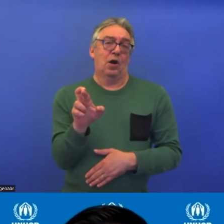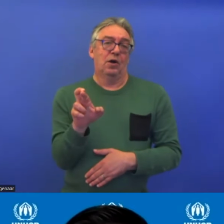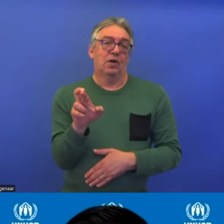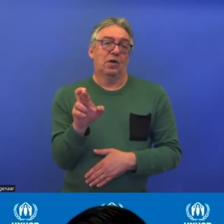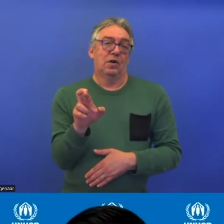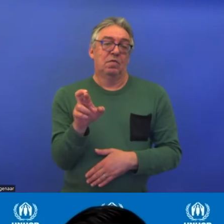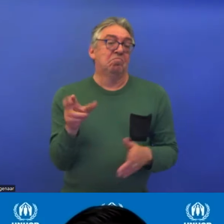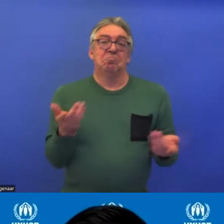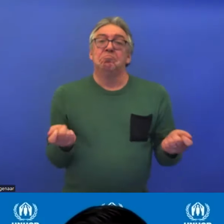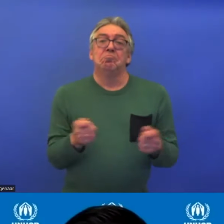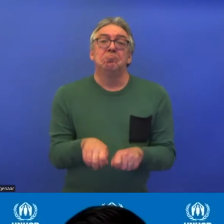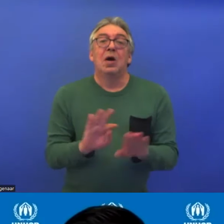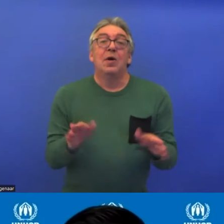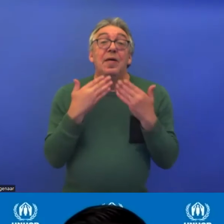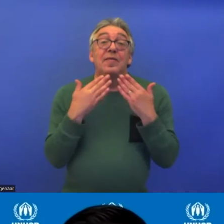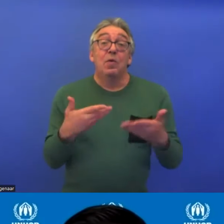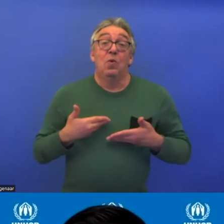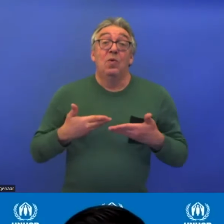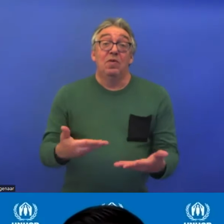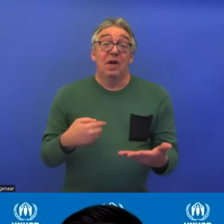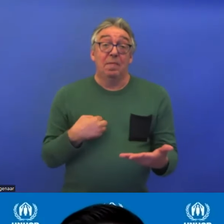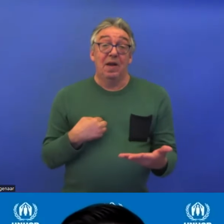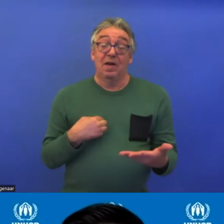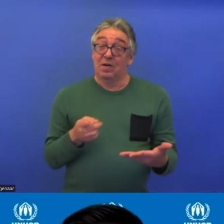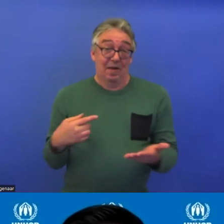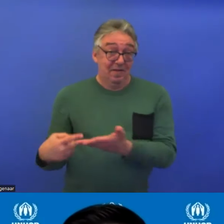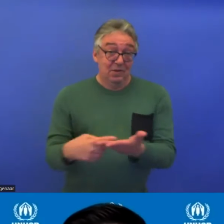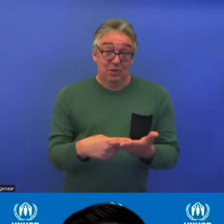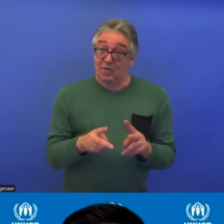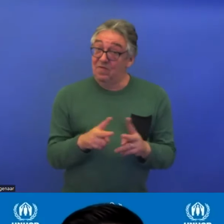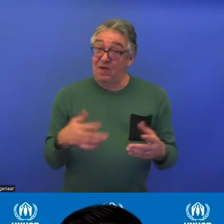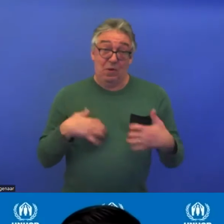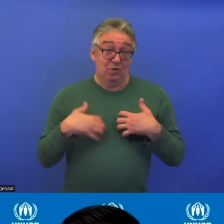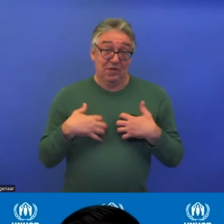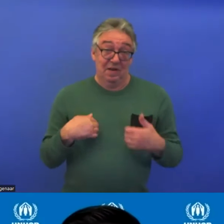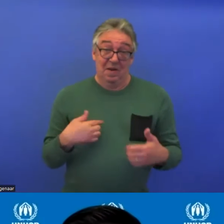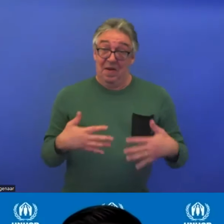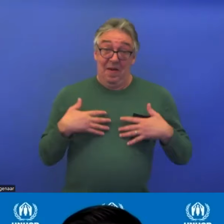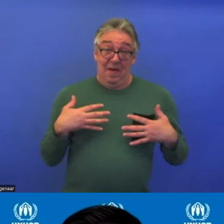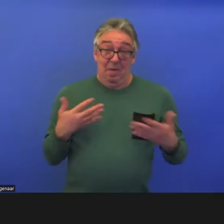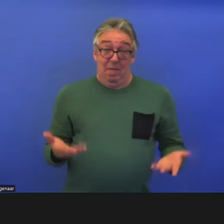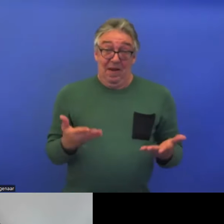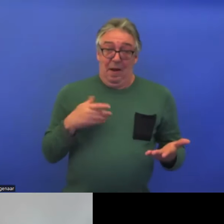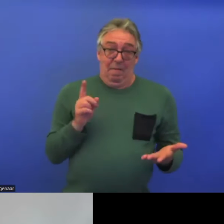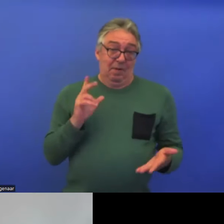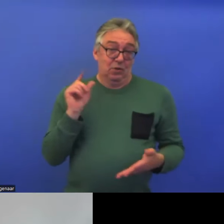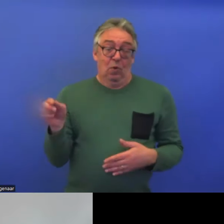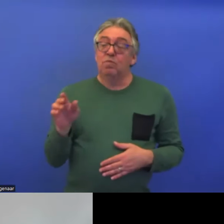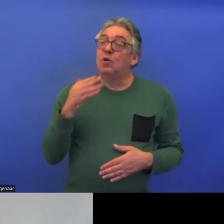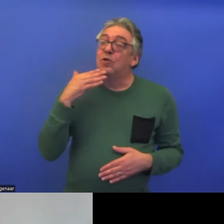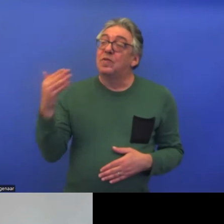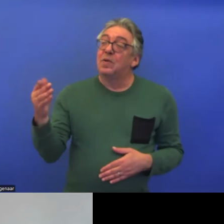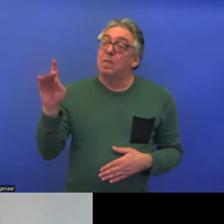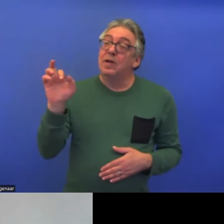it there. Thank you so much for inviting me. It was a really interesting discussion, and pleased to be here with you all. Thank you, Peter. Thank you, Juan Ignacio.